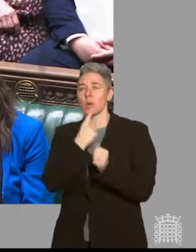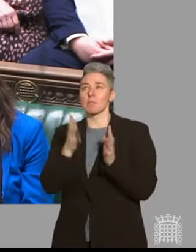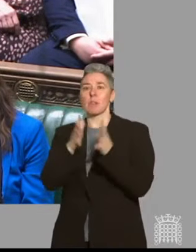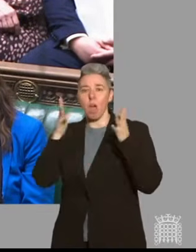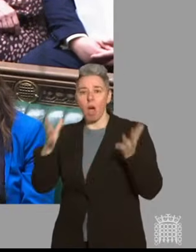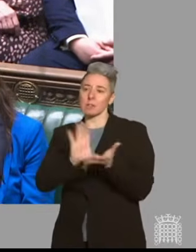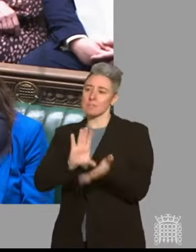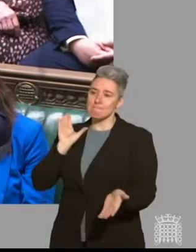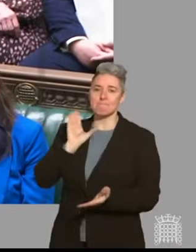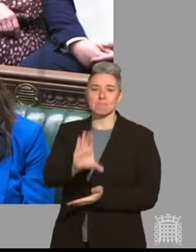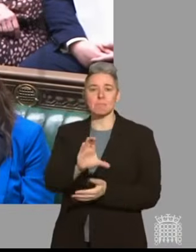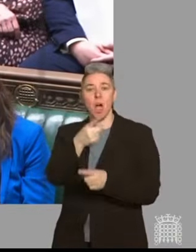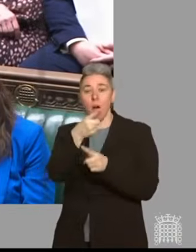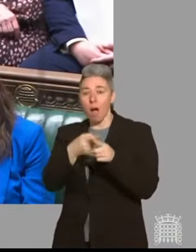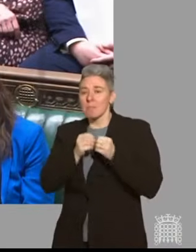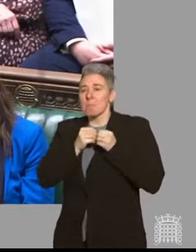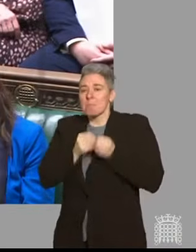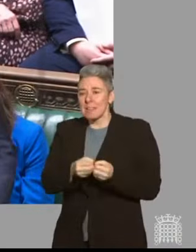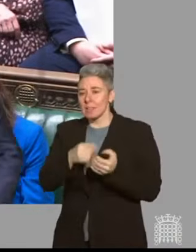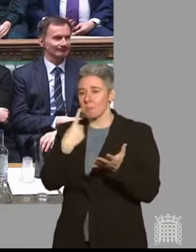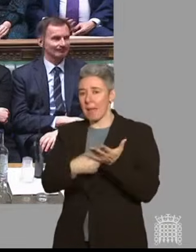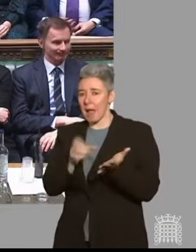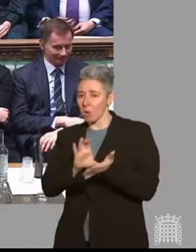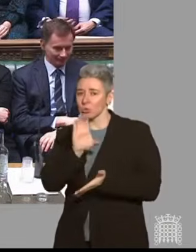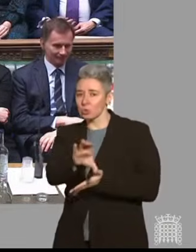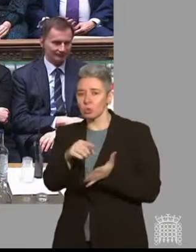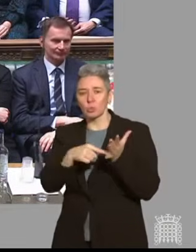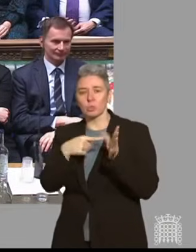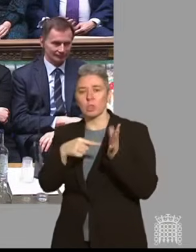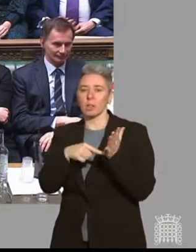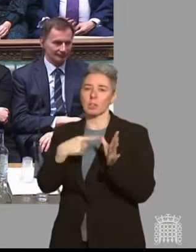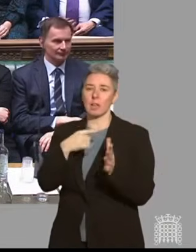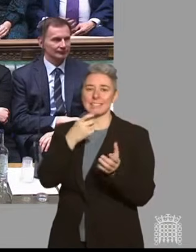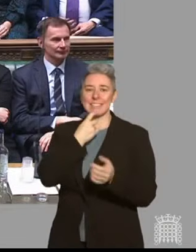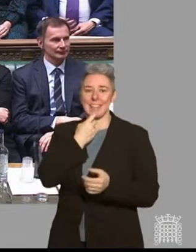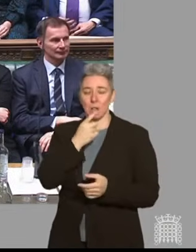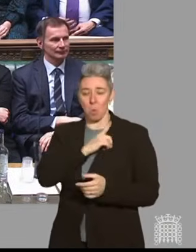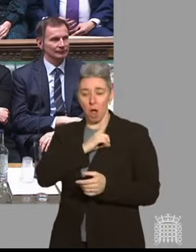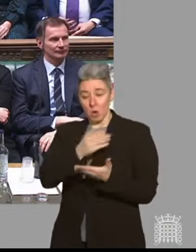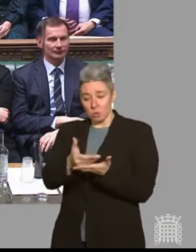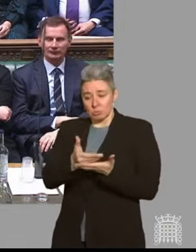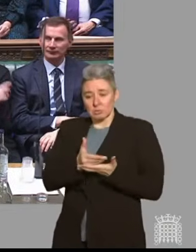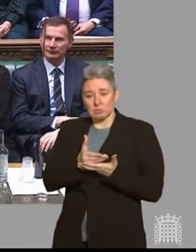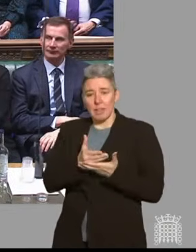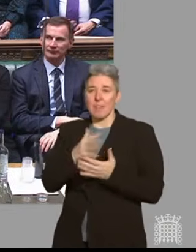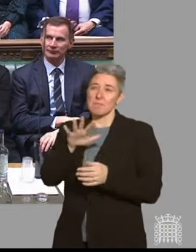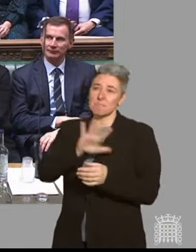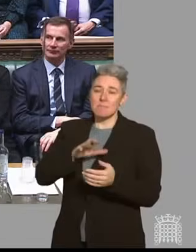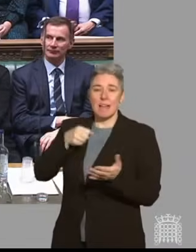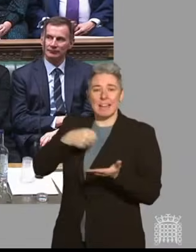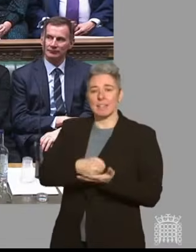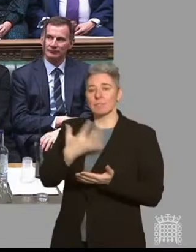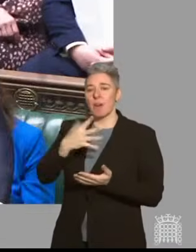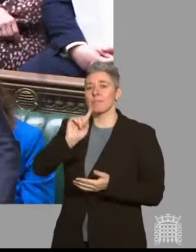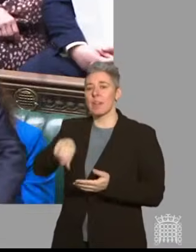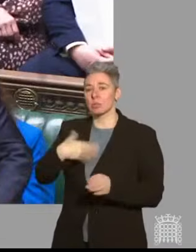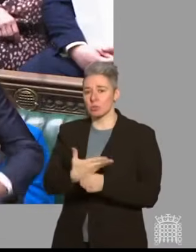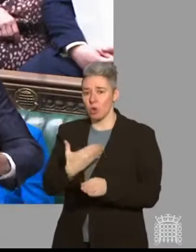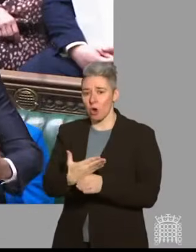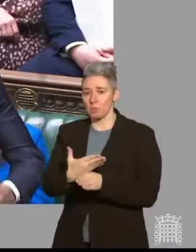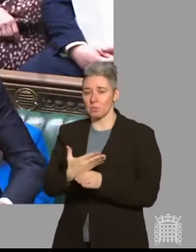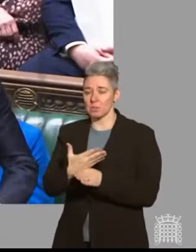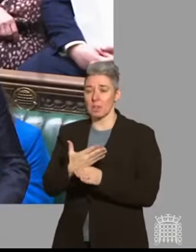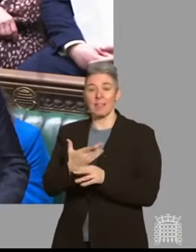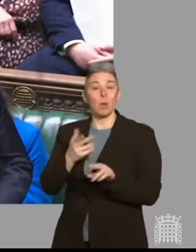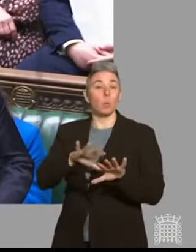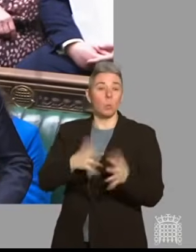Tata Steel to safeguard at least 5,000 jobs, Mr. Speaker, which would otherwise have been lost. And perhaps he